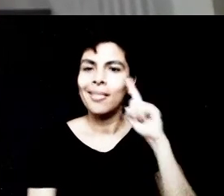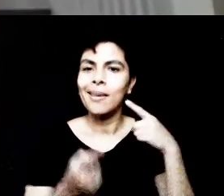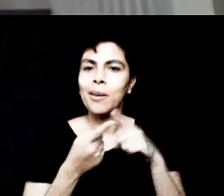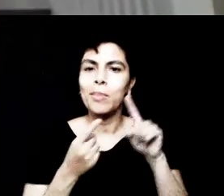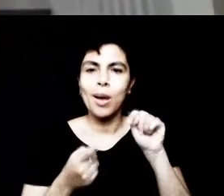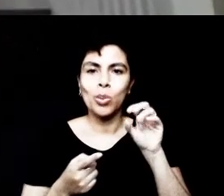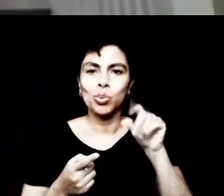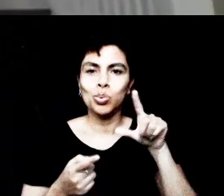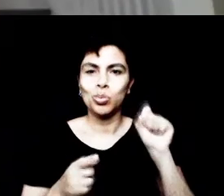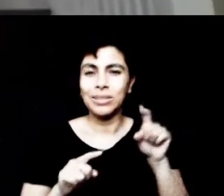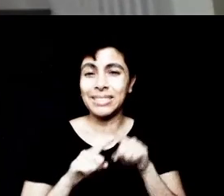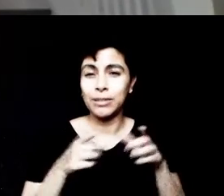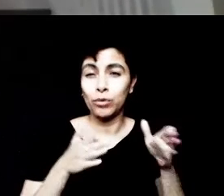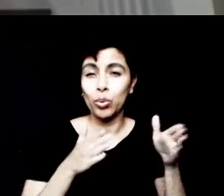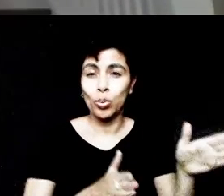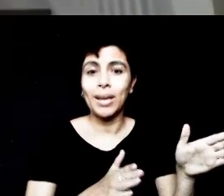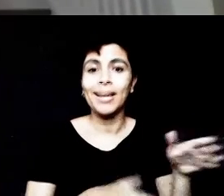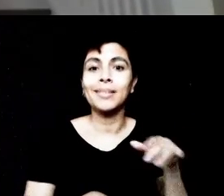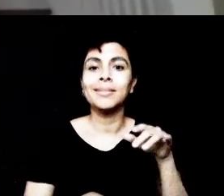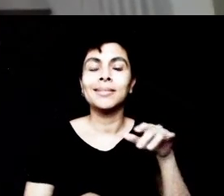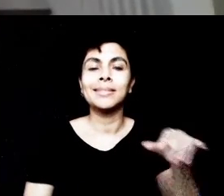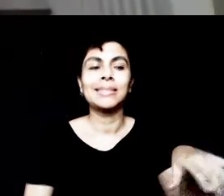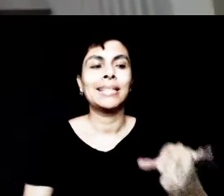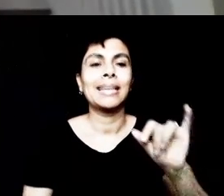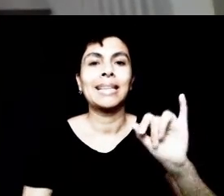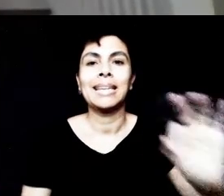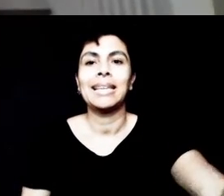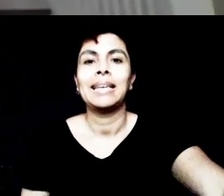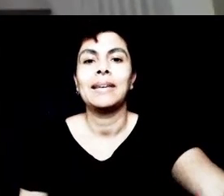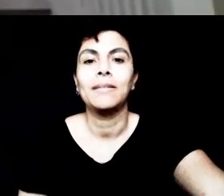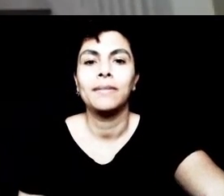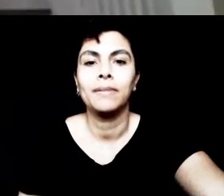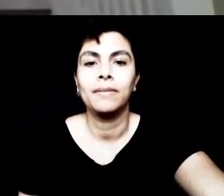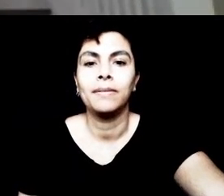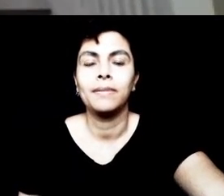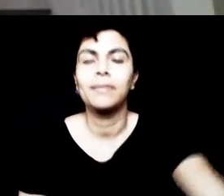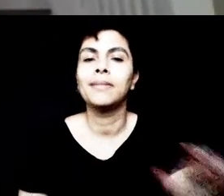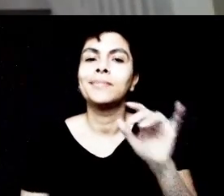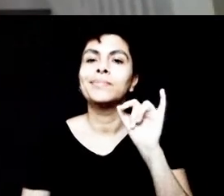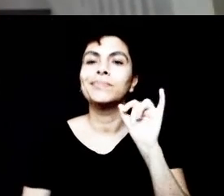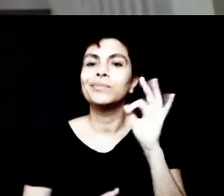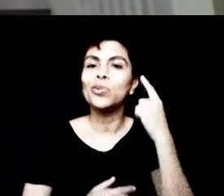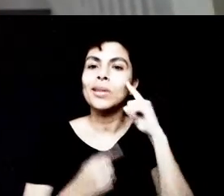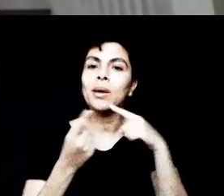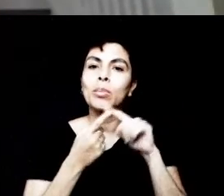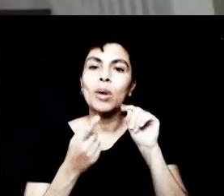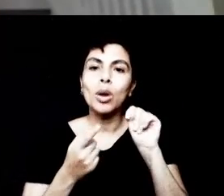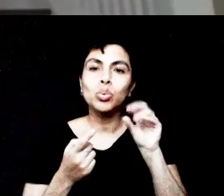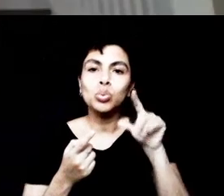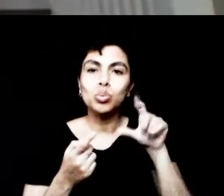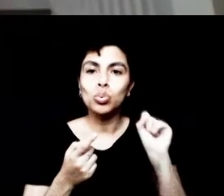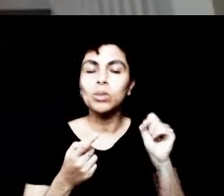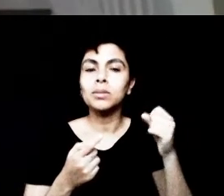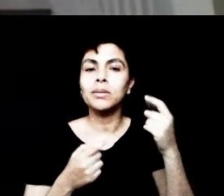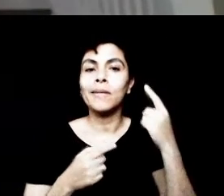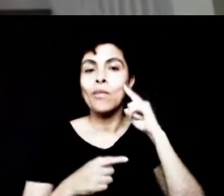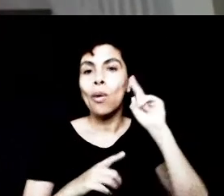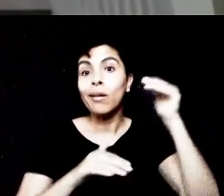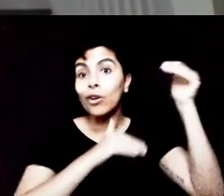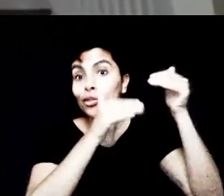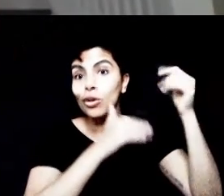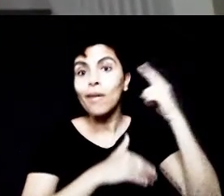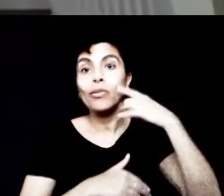about tools in different ways, but if there are tools that one might think is more for adults or older